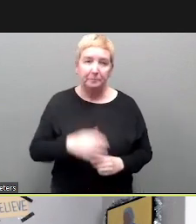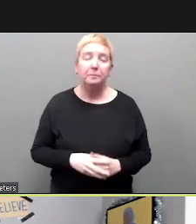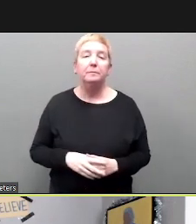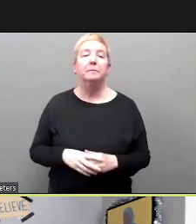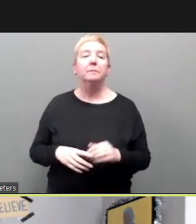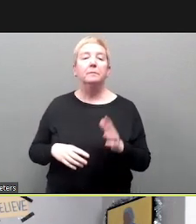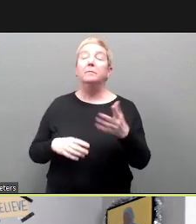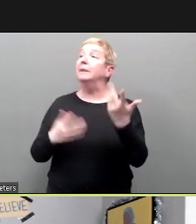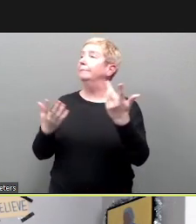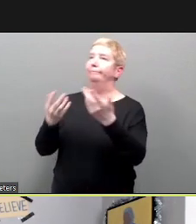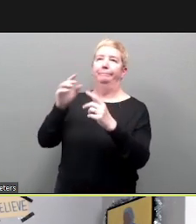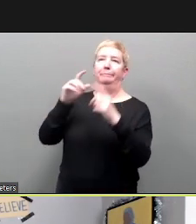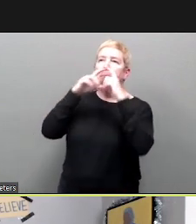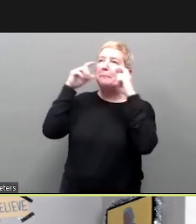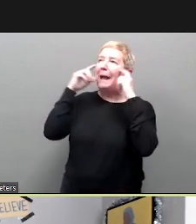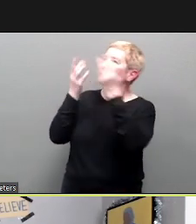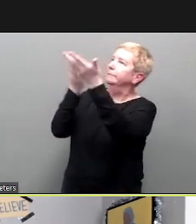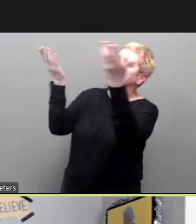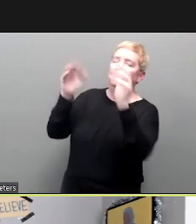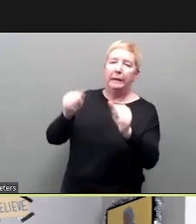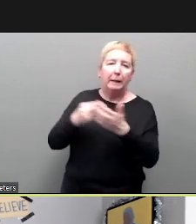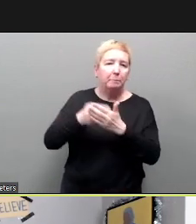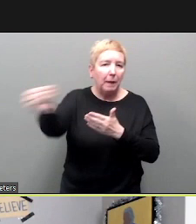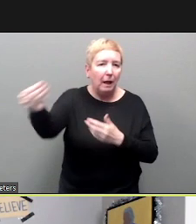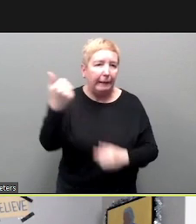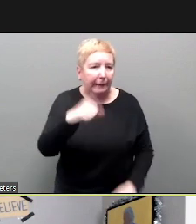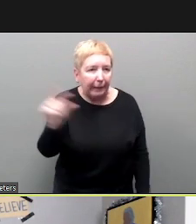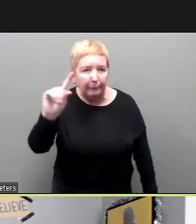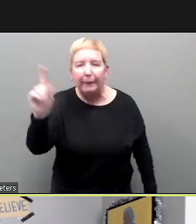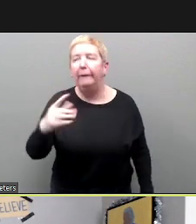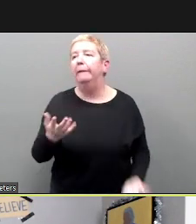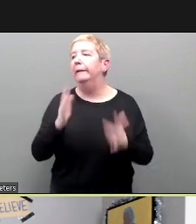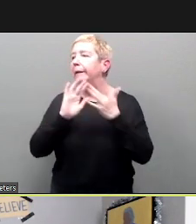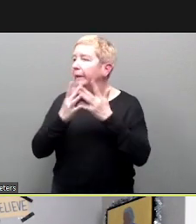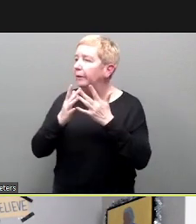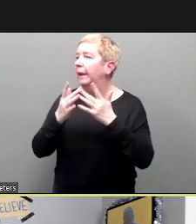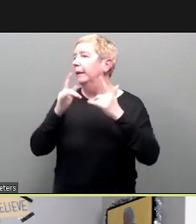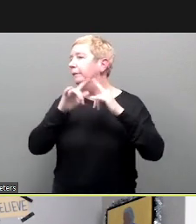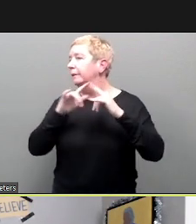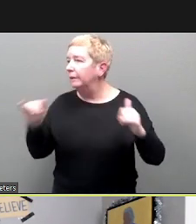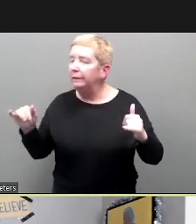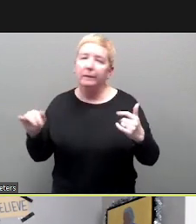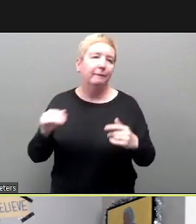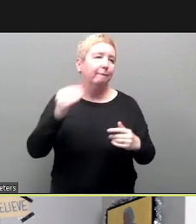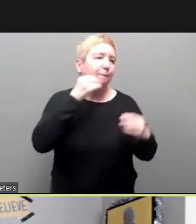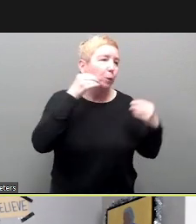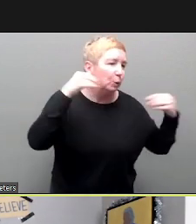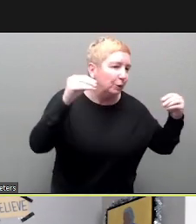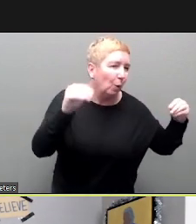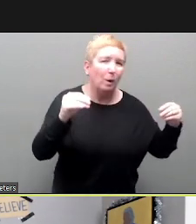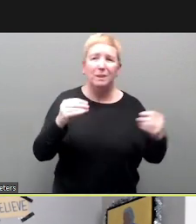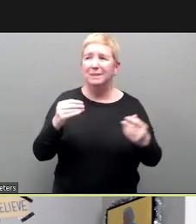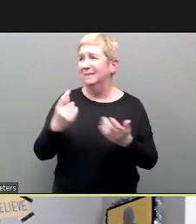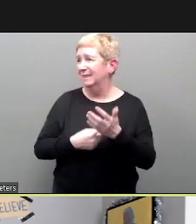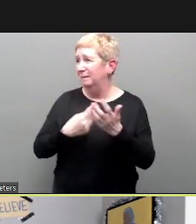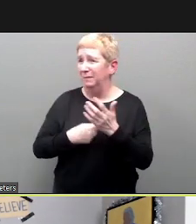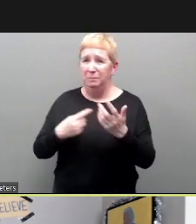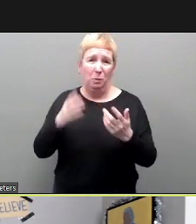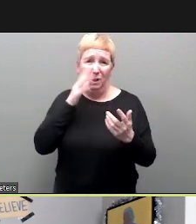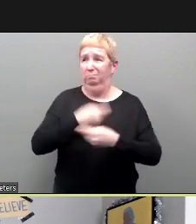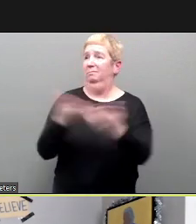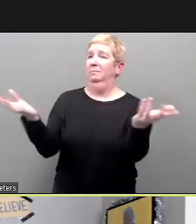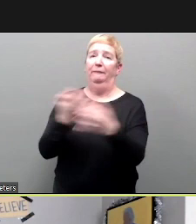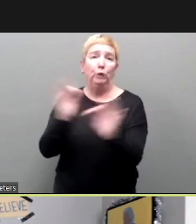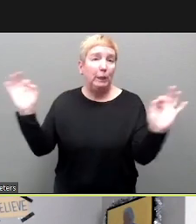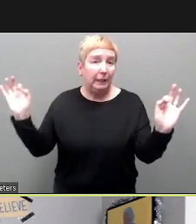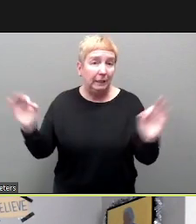widely available. You can purchase them online, and oftentimes like grocery stores even give them out for free, or stores. So